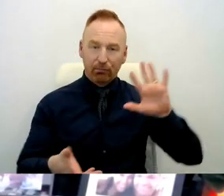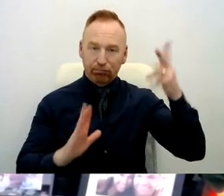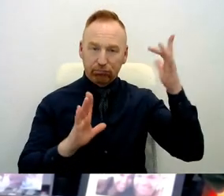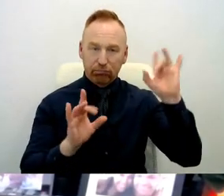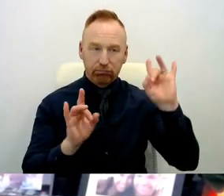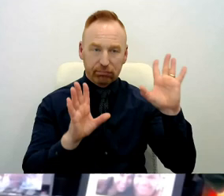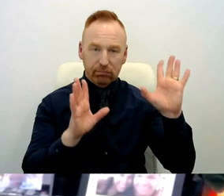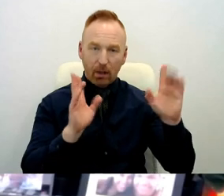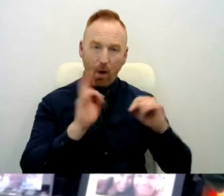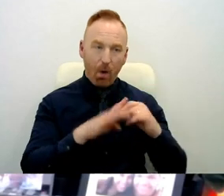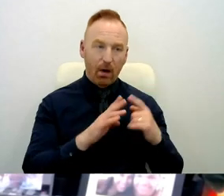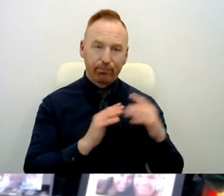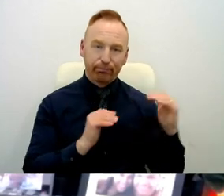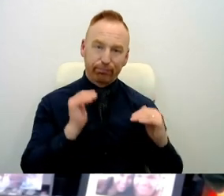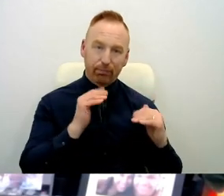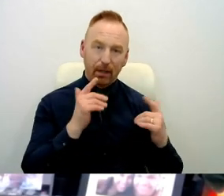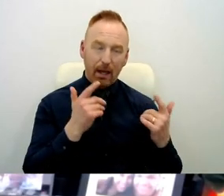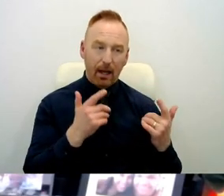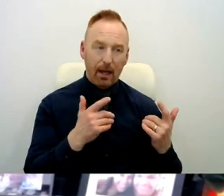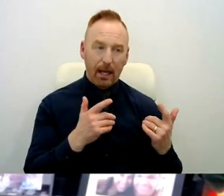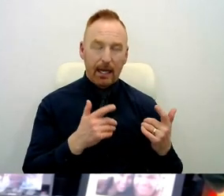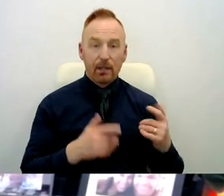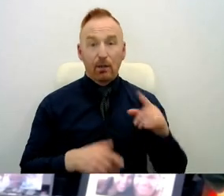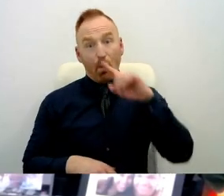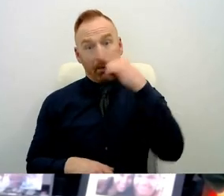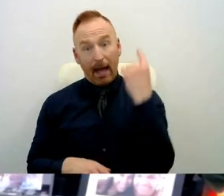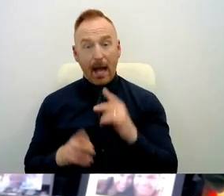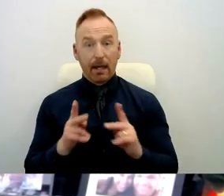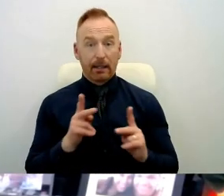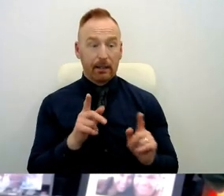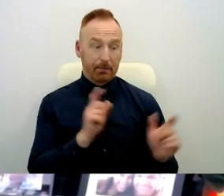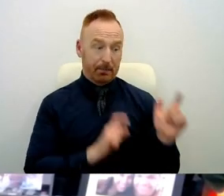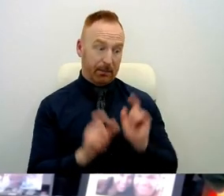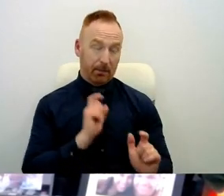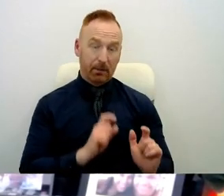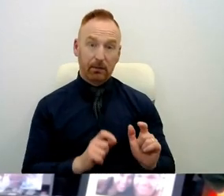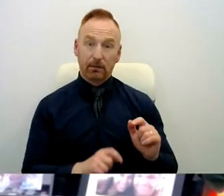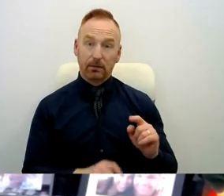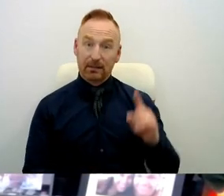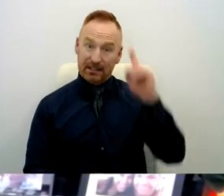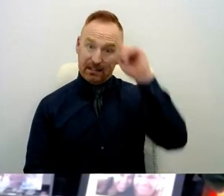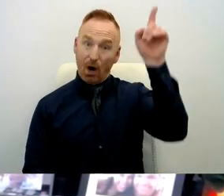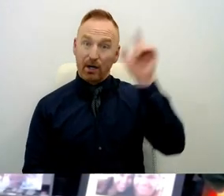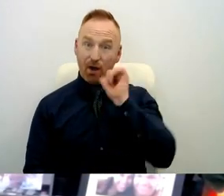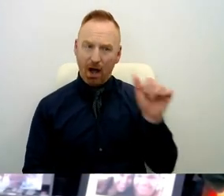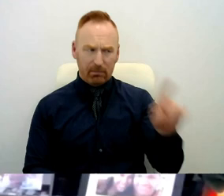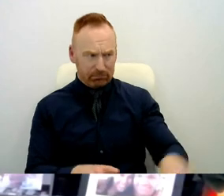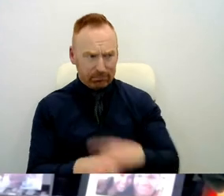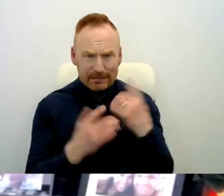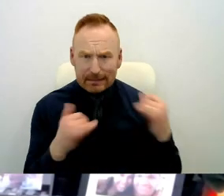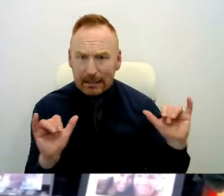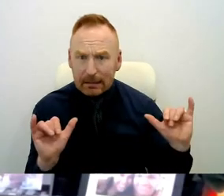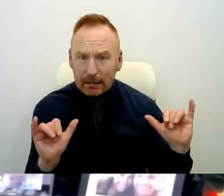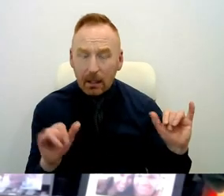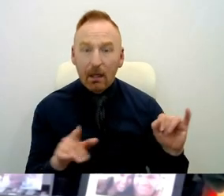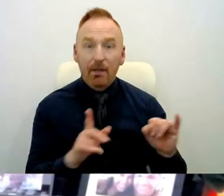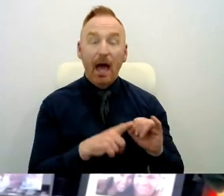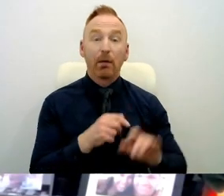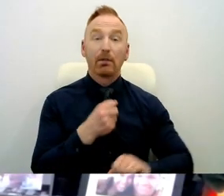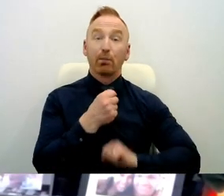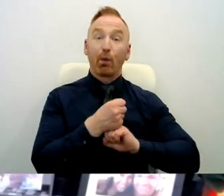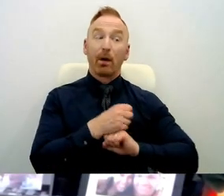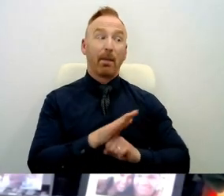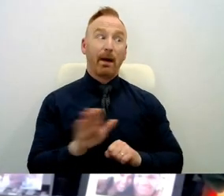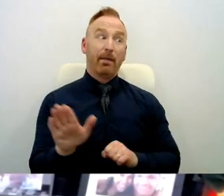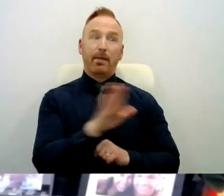attached. So the myth of Black folks not being intelligent, which persists to this day, was supported, right,